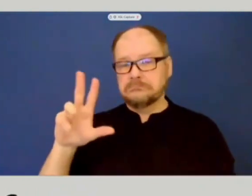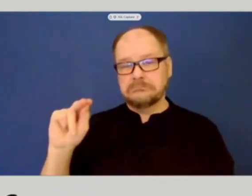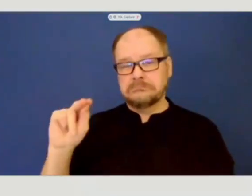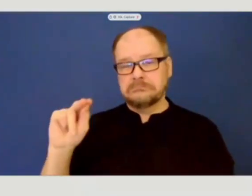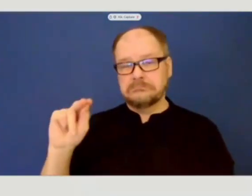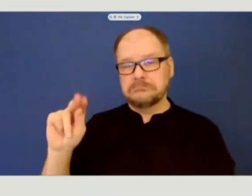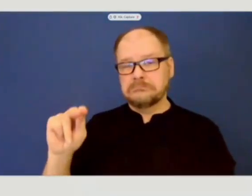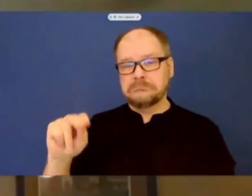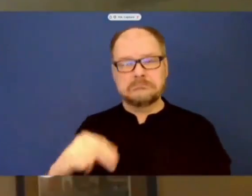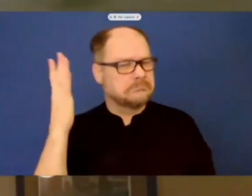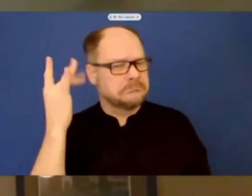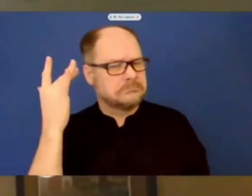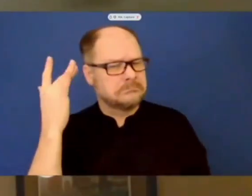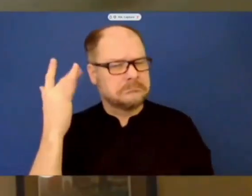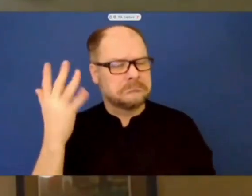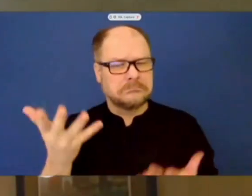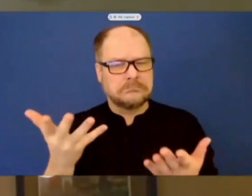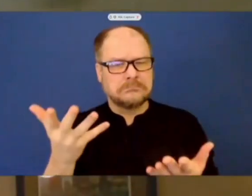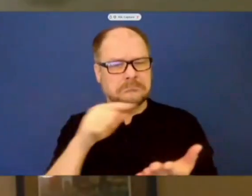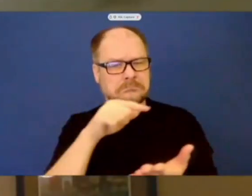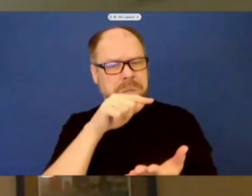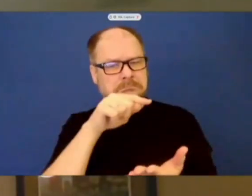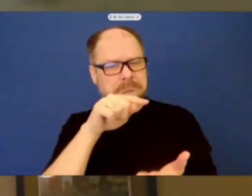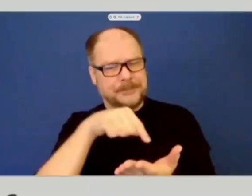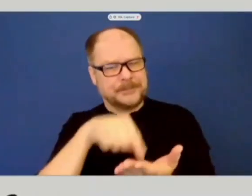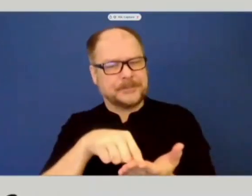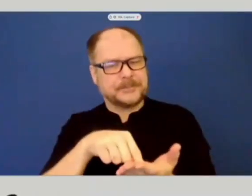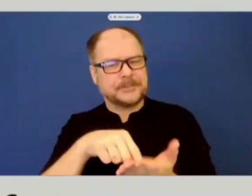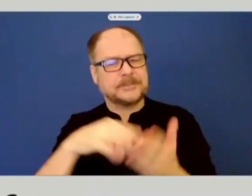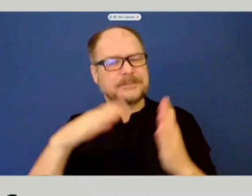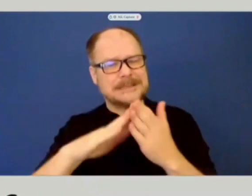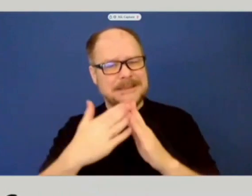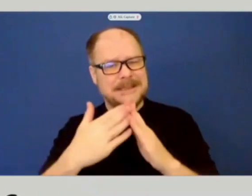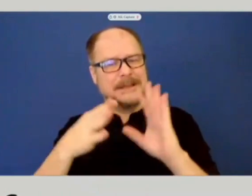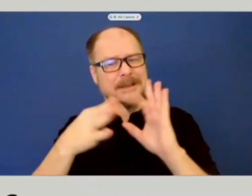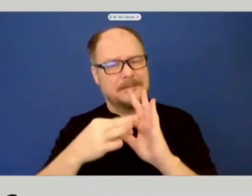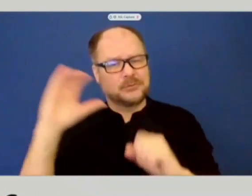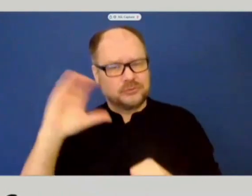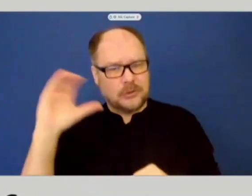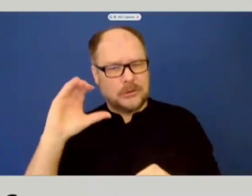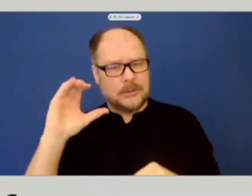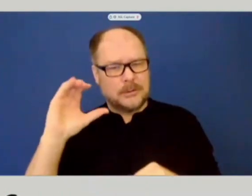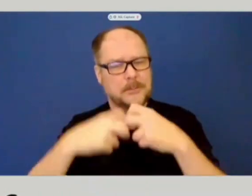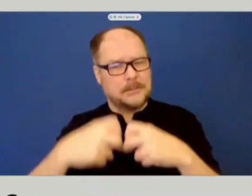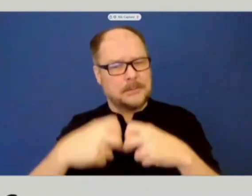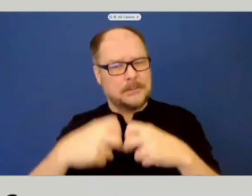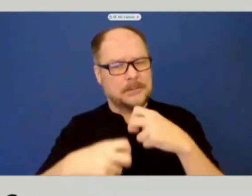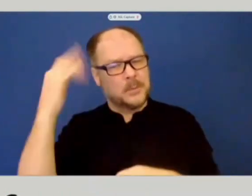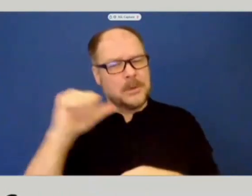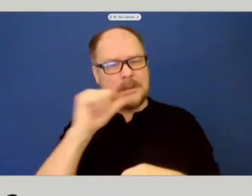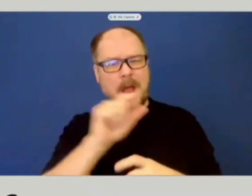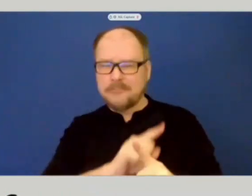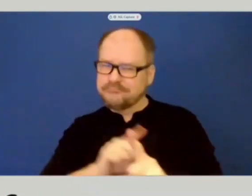And why is that? I mean, this is a city of Charlotte issue as well. Why wouldn't you go to the top?